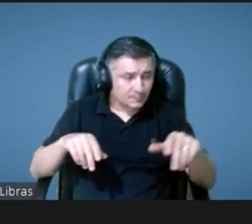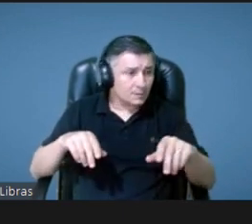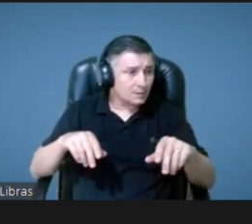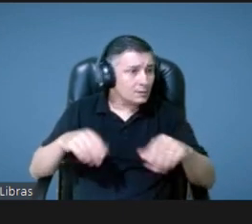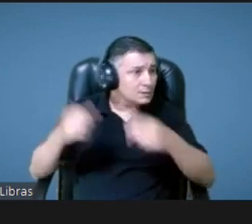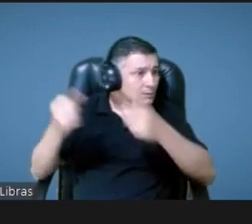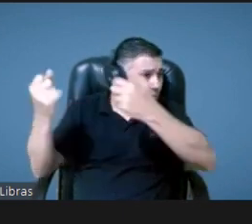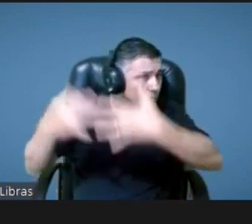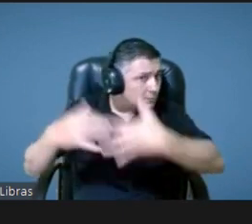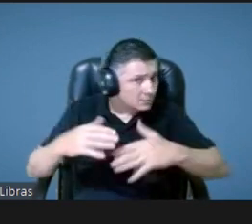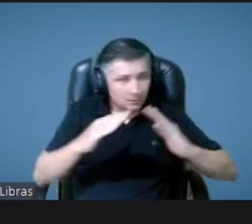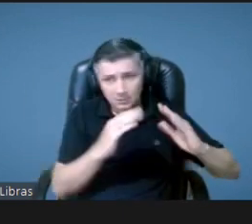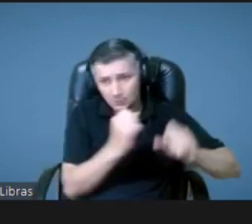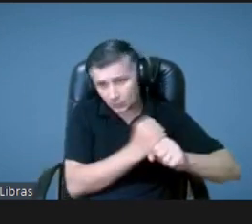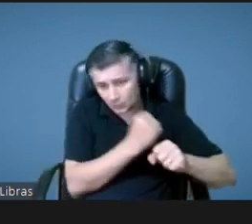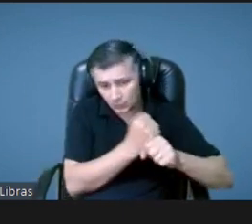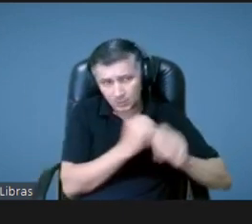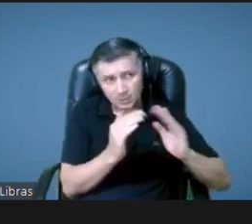relative to